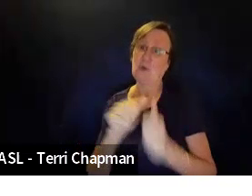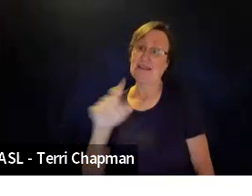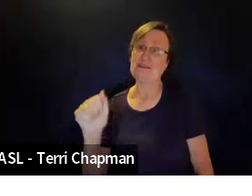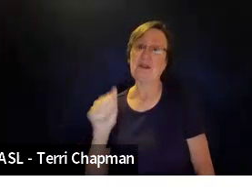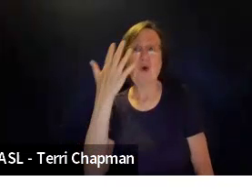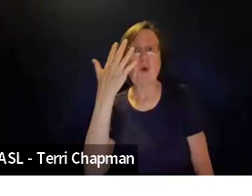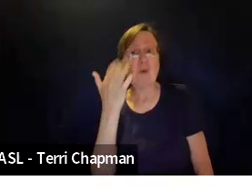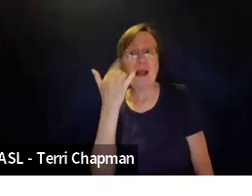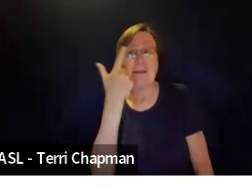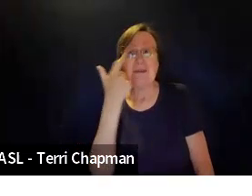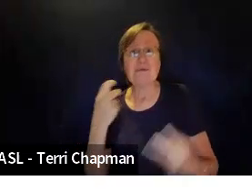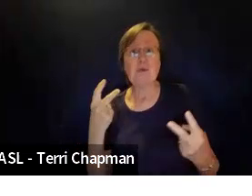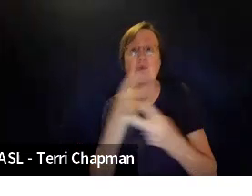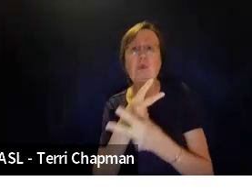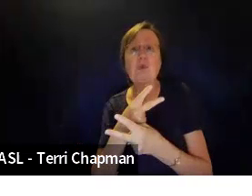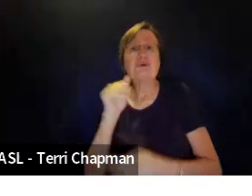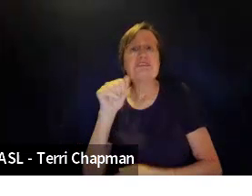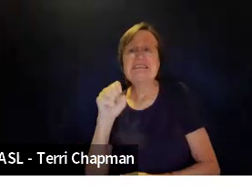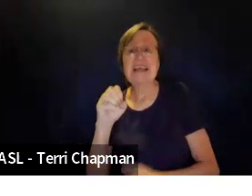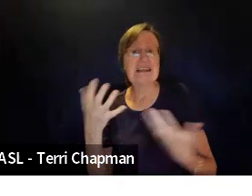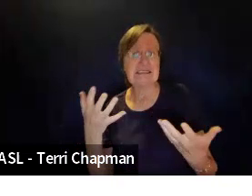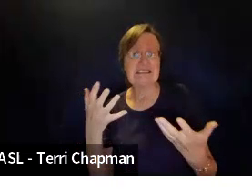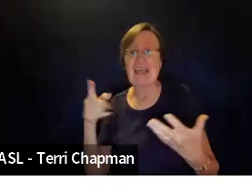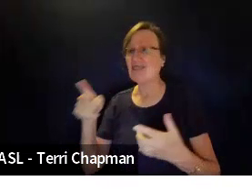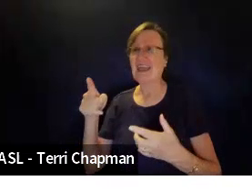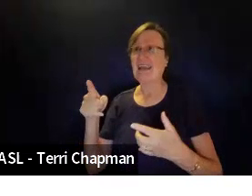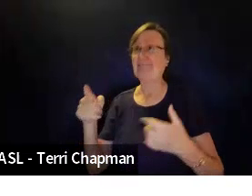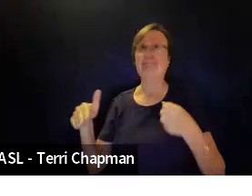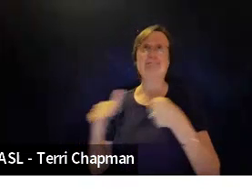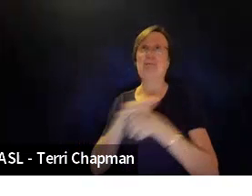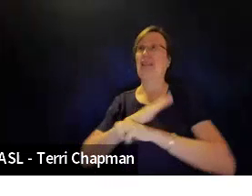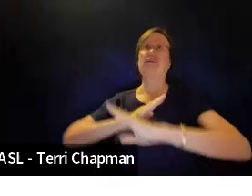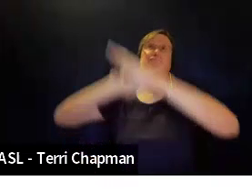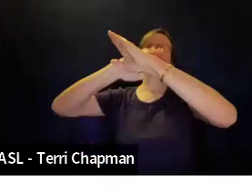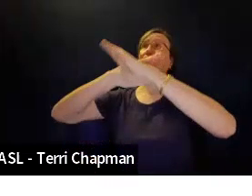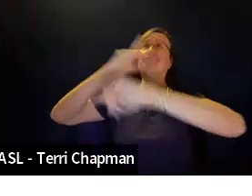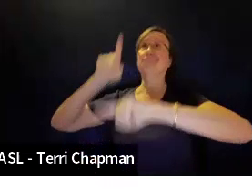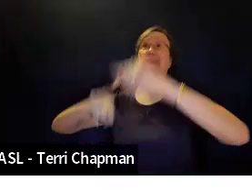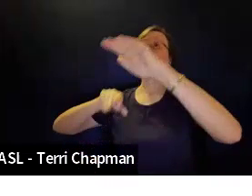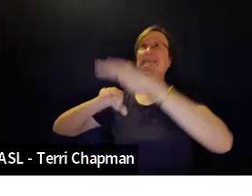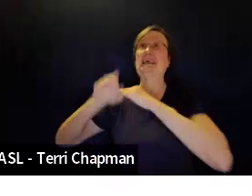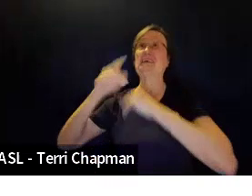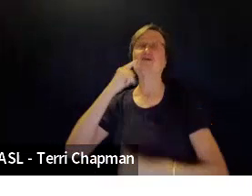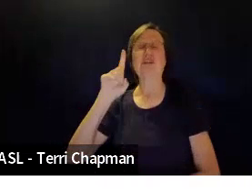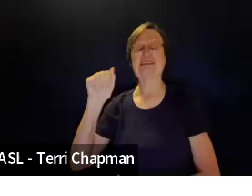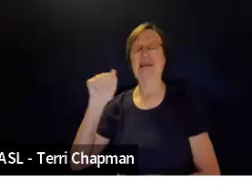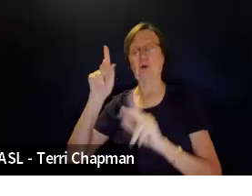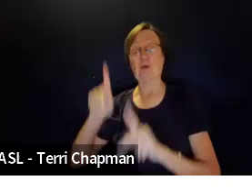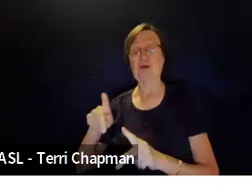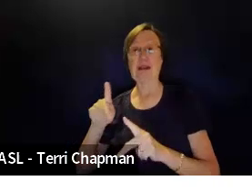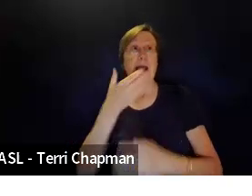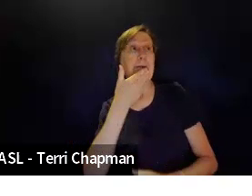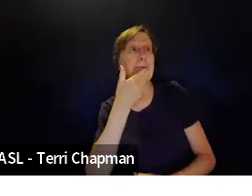the worst case scenario, they will be entirely inaccessible to a disabled person. And in the best case scenario, they